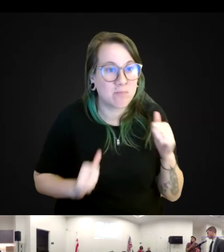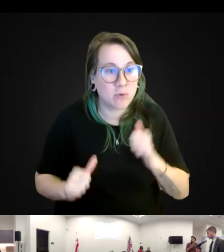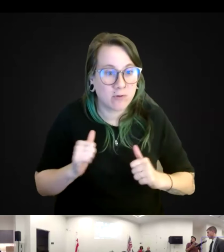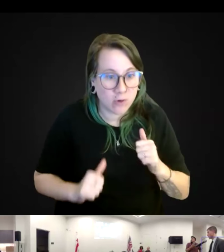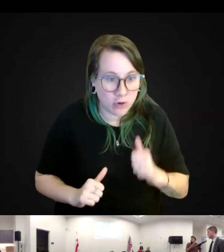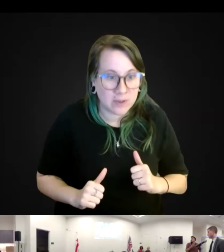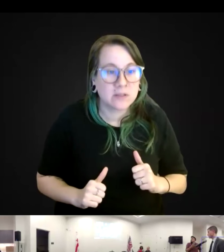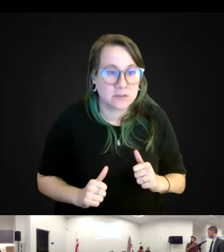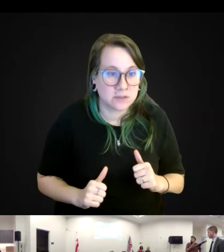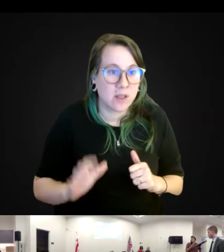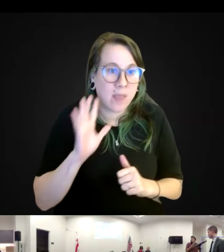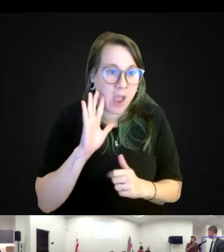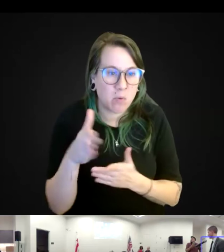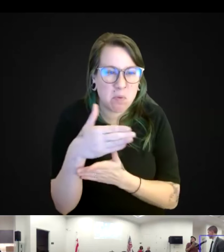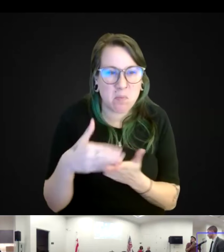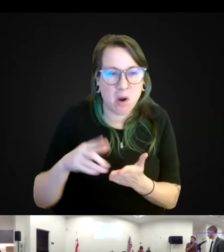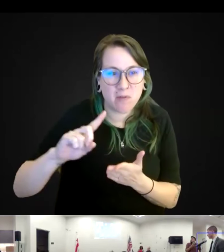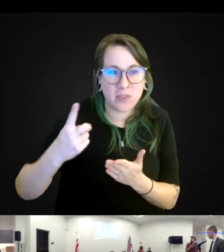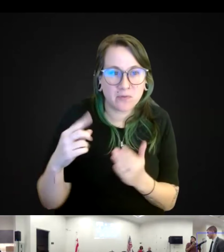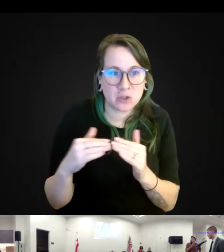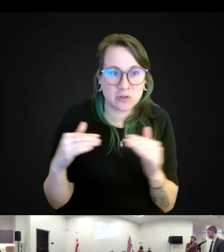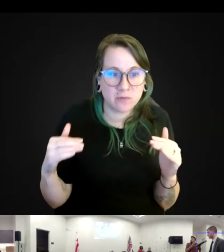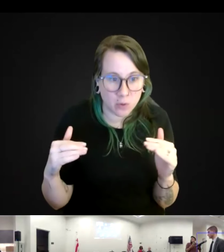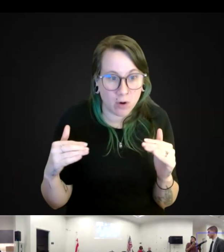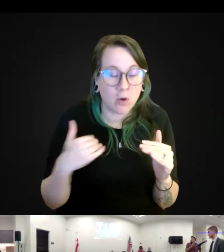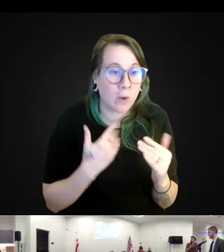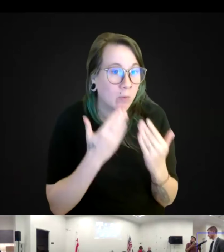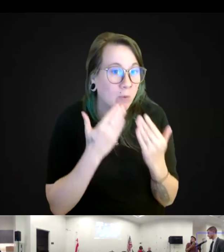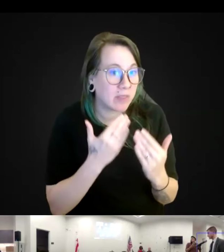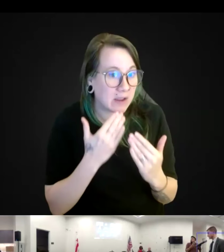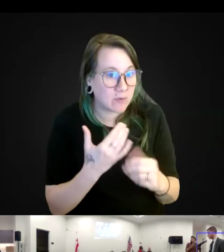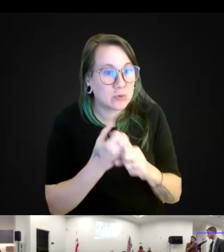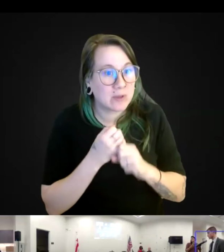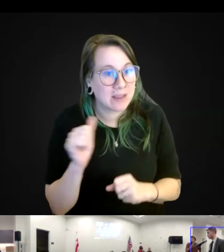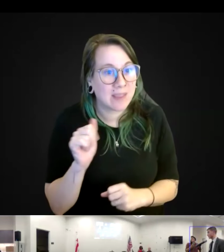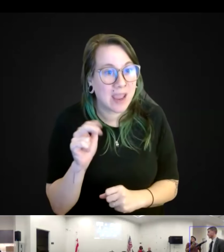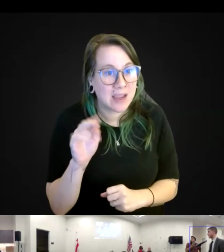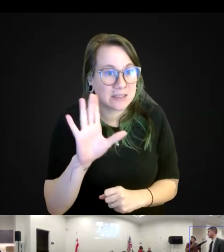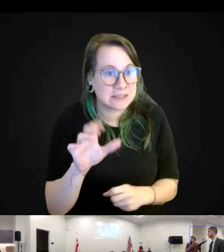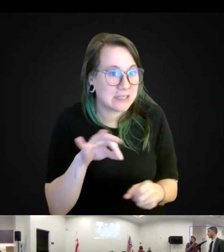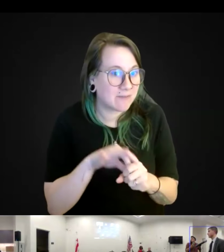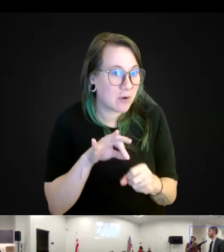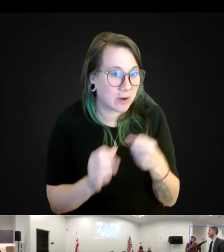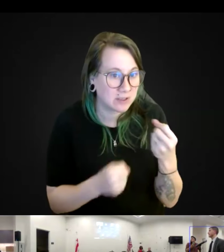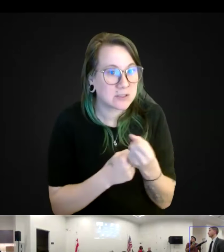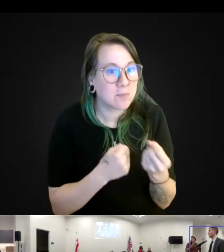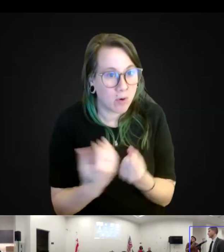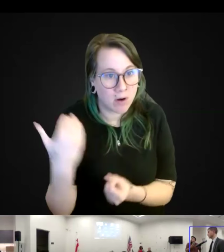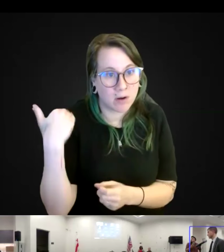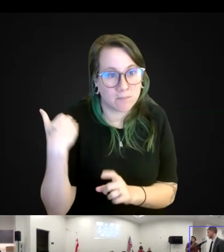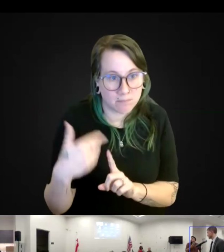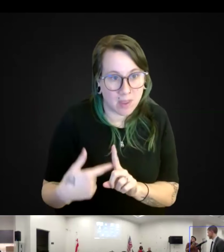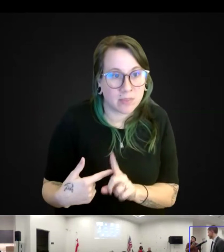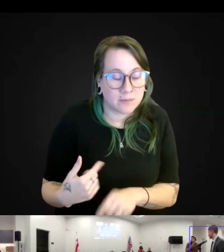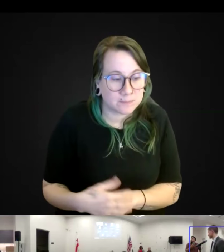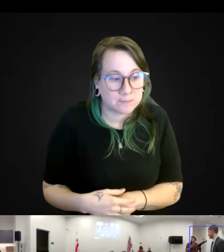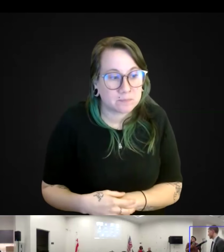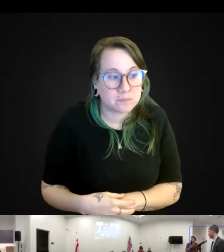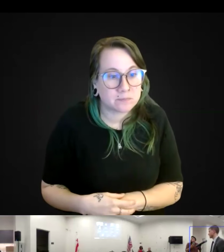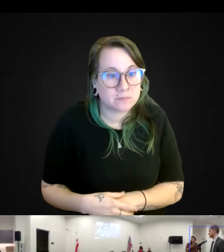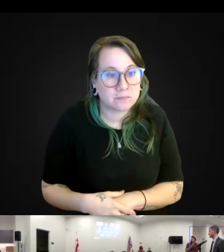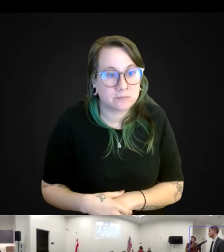a portion of the first floor. And we were very grateful to get the ANC's vote and support last month. We're back here last